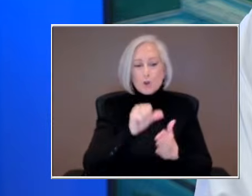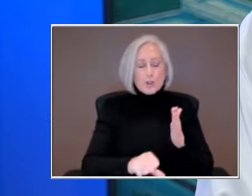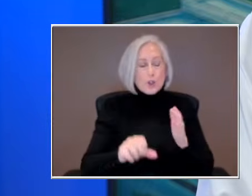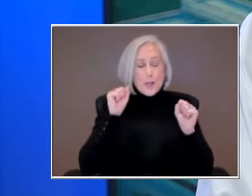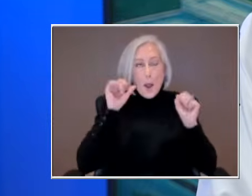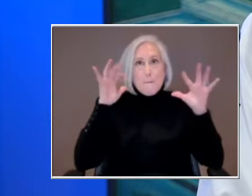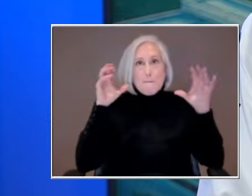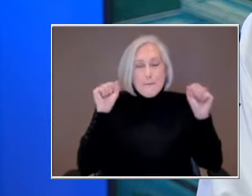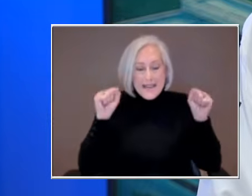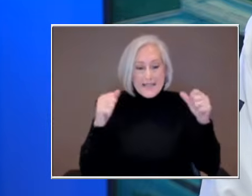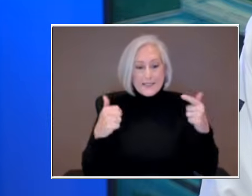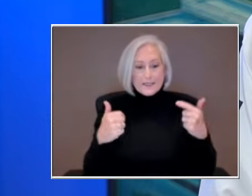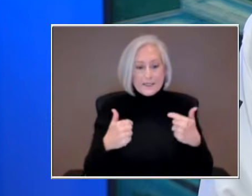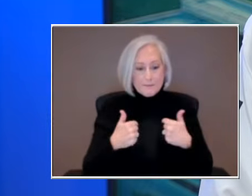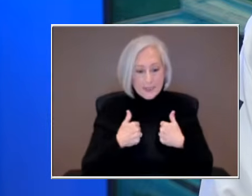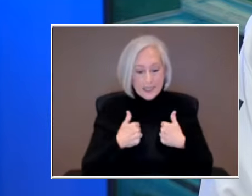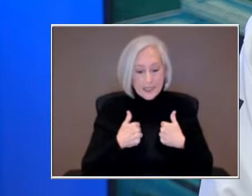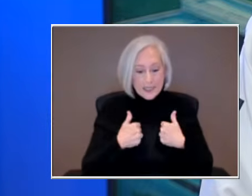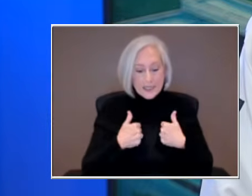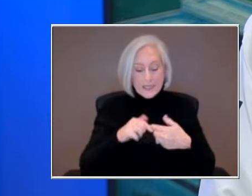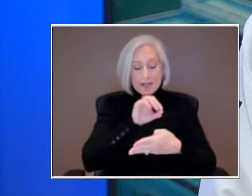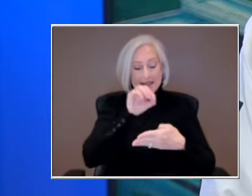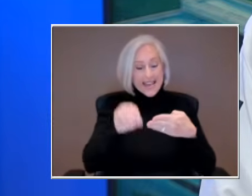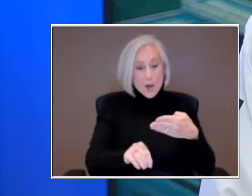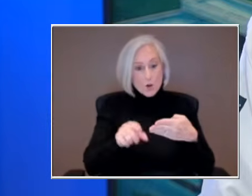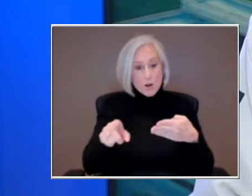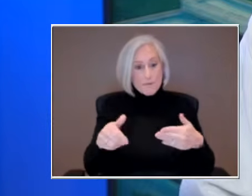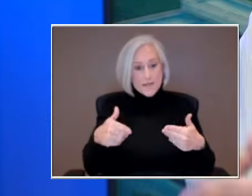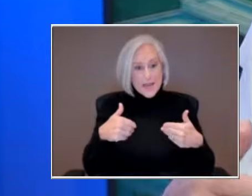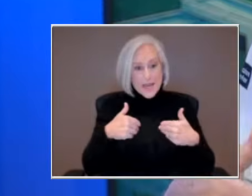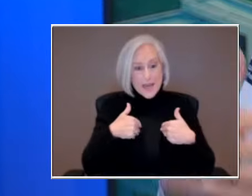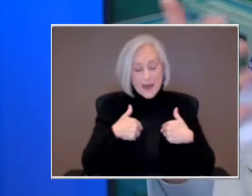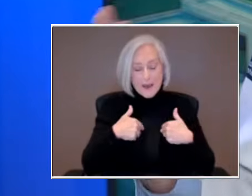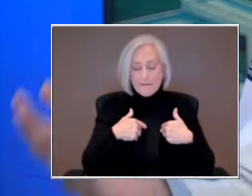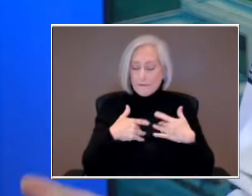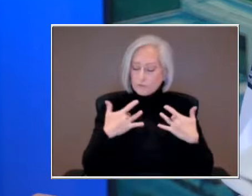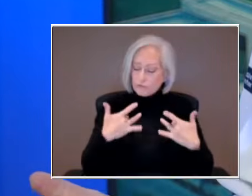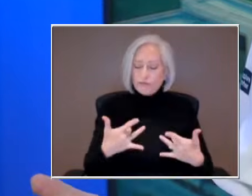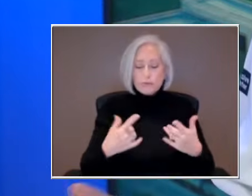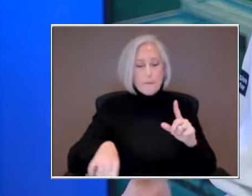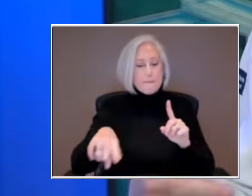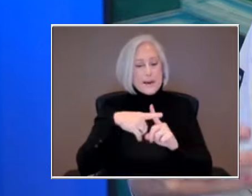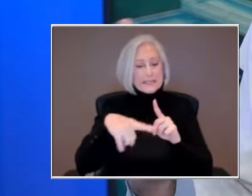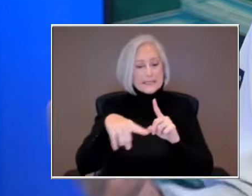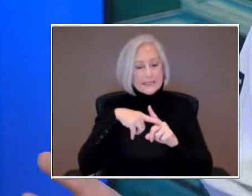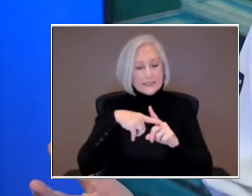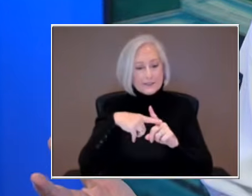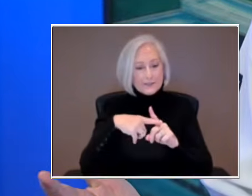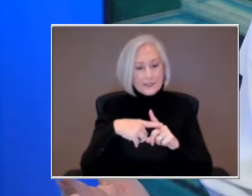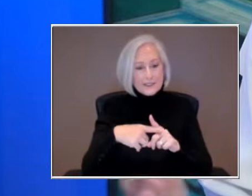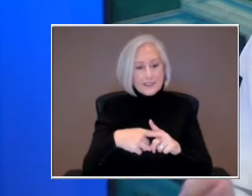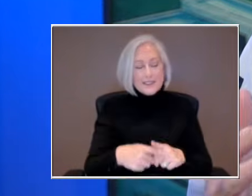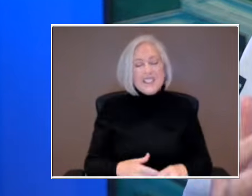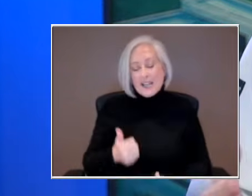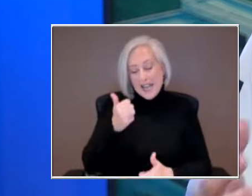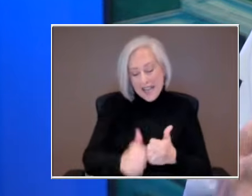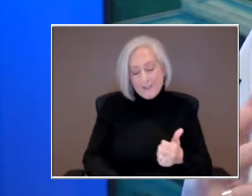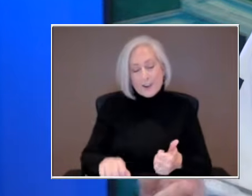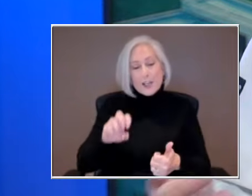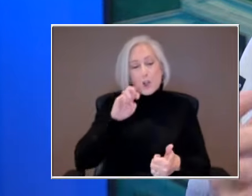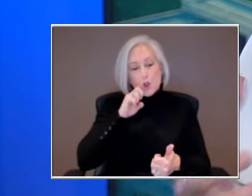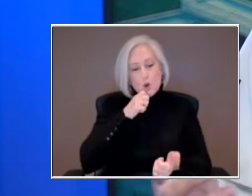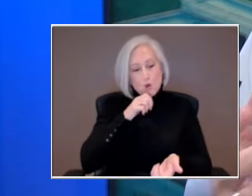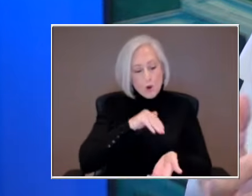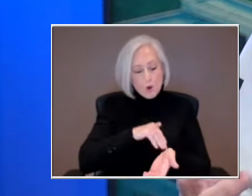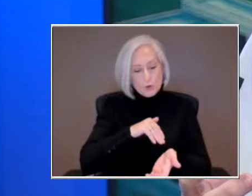the outcomes that they have, and how often the outcomes are so positive. But every neurosurgeon would have gone in and told Jim,